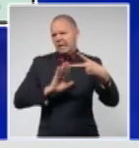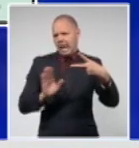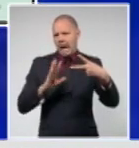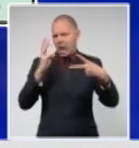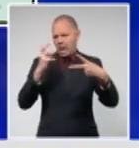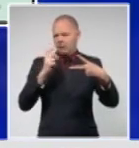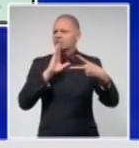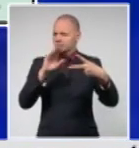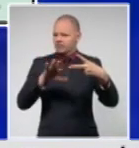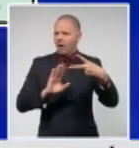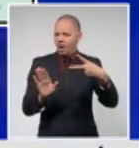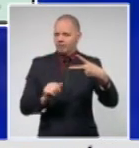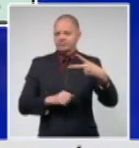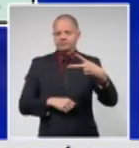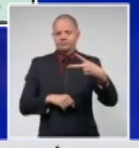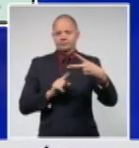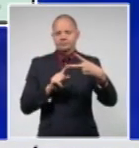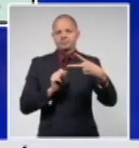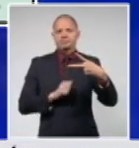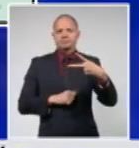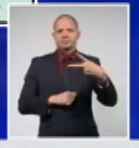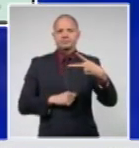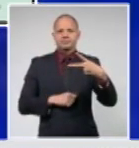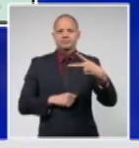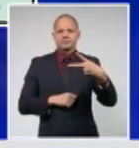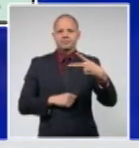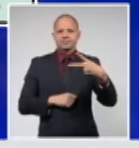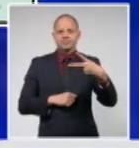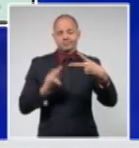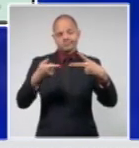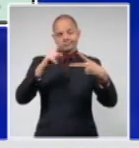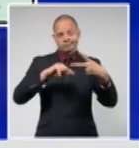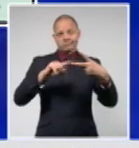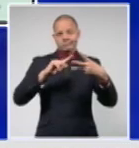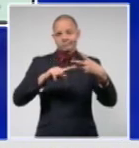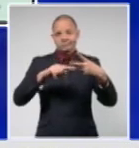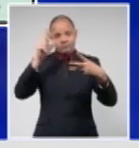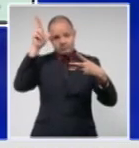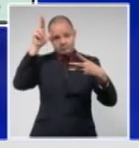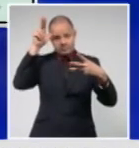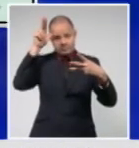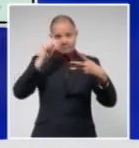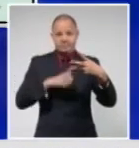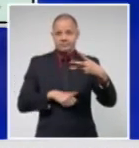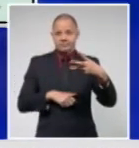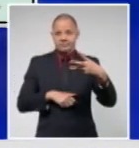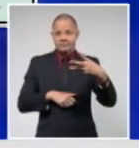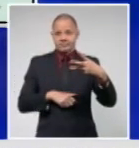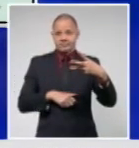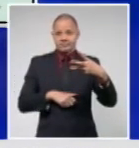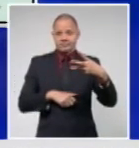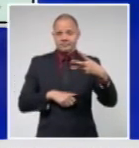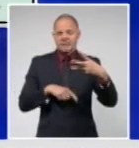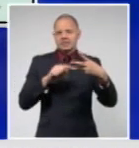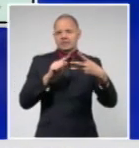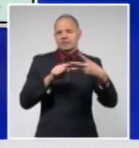at 10.7%, while Ecuador has a rate of